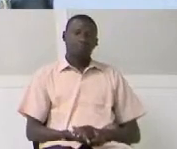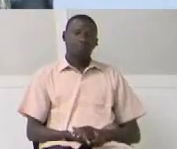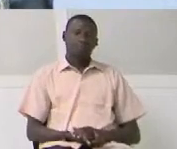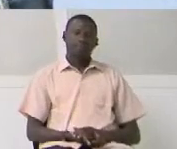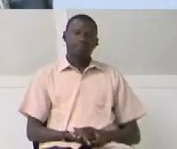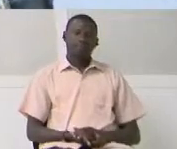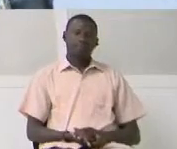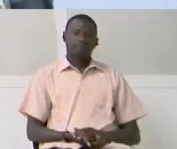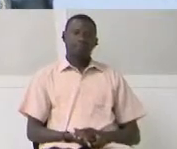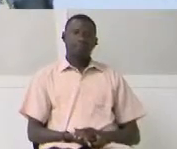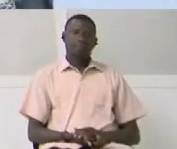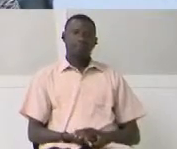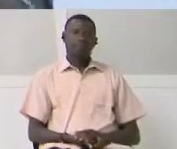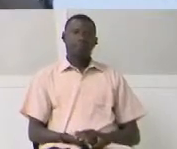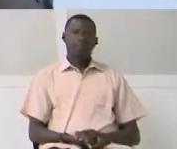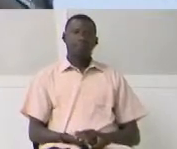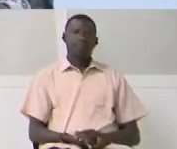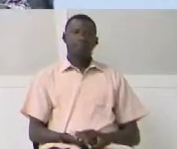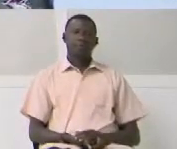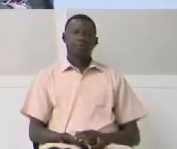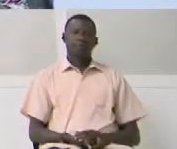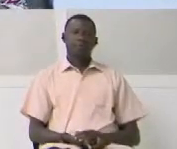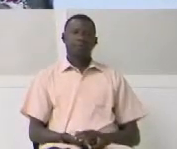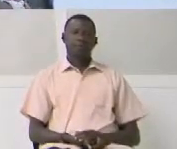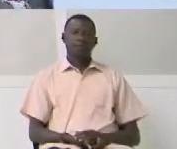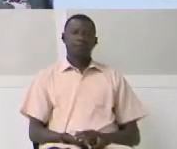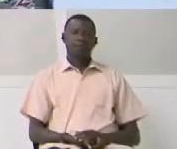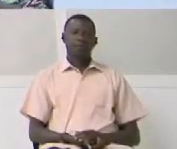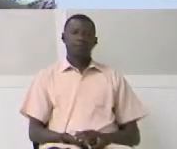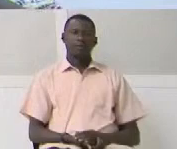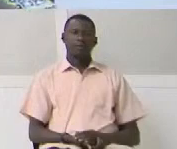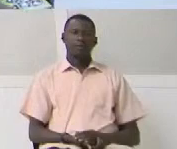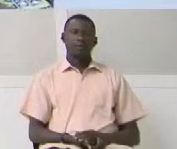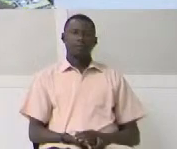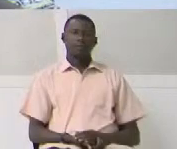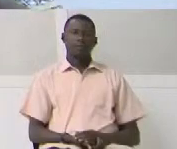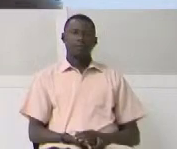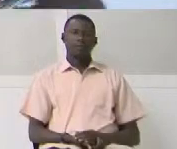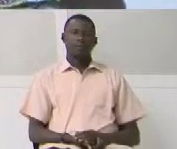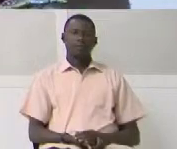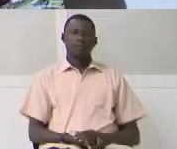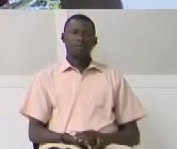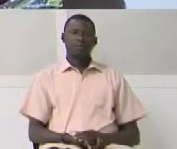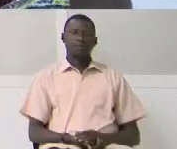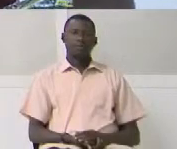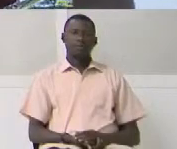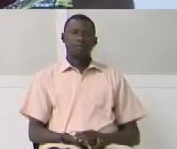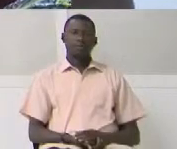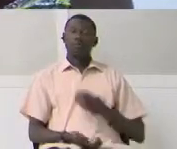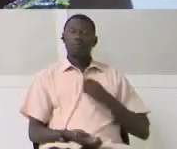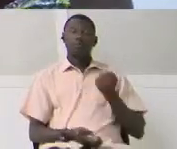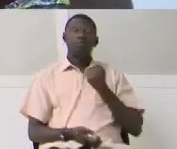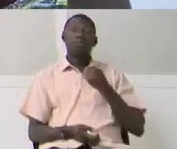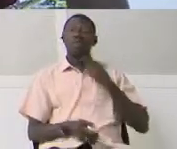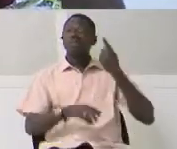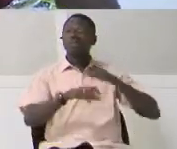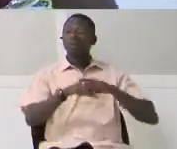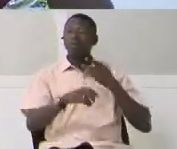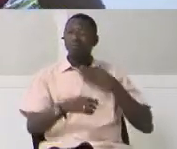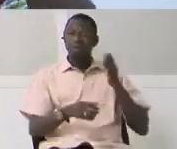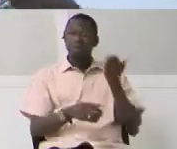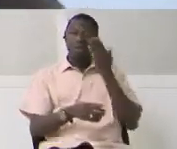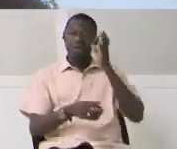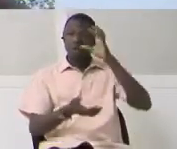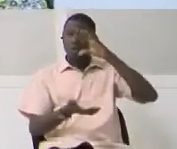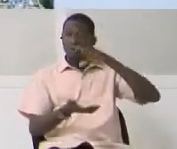biñ ñaké outpatient yoy yep lami nak don Natal ci den bi be biñ ko yobu ci minor theater